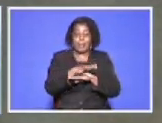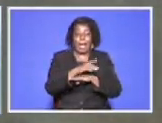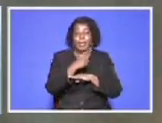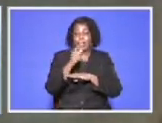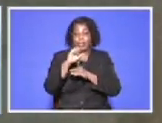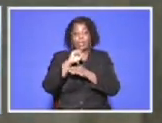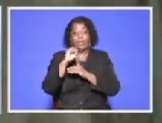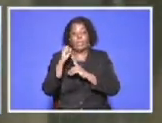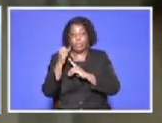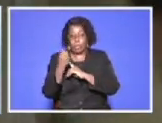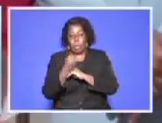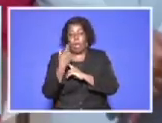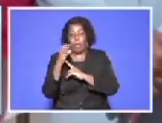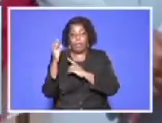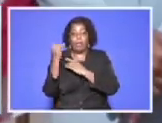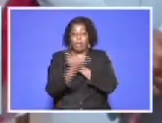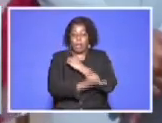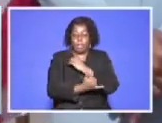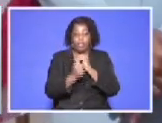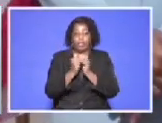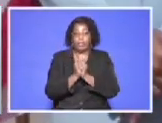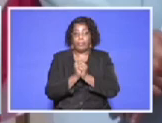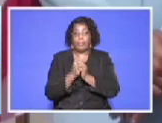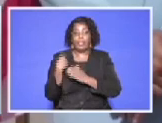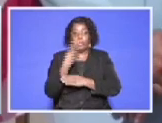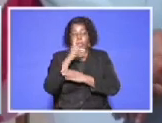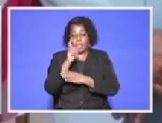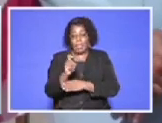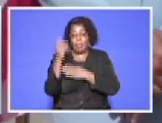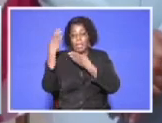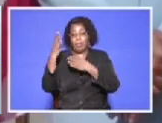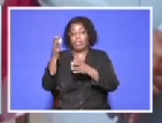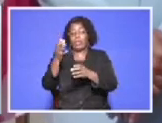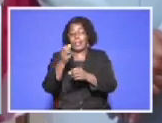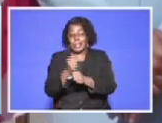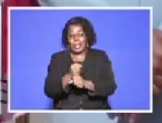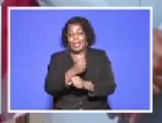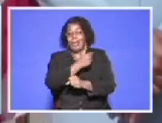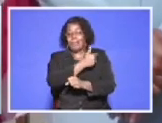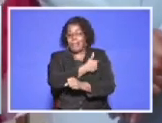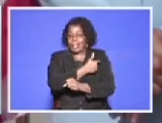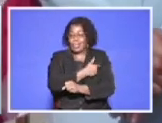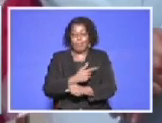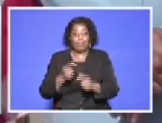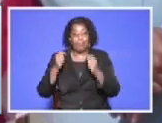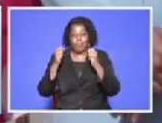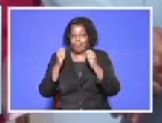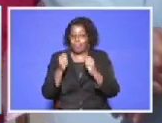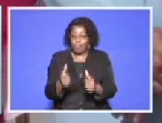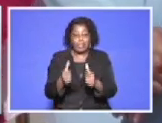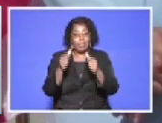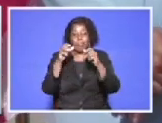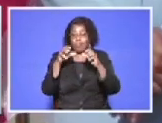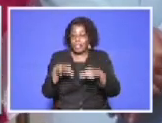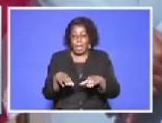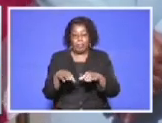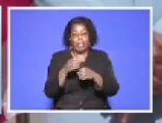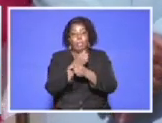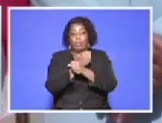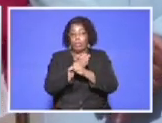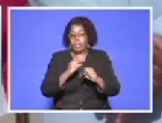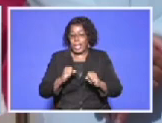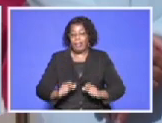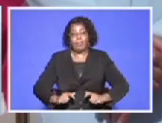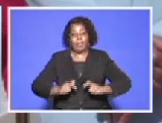of our country. We need Bahamians to get vaccinated as soon as possible to save